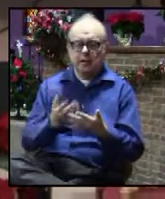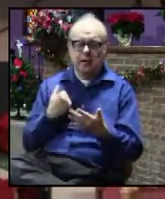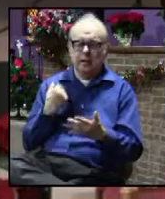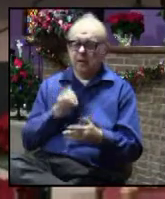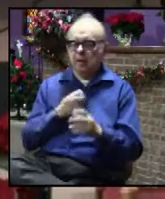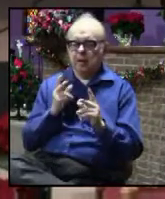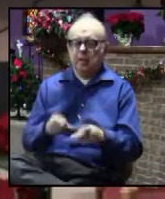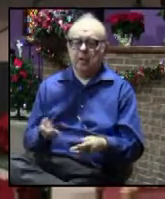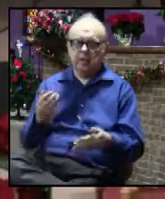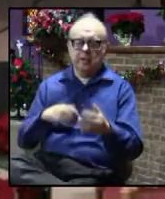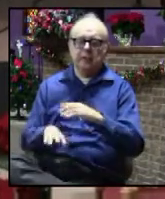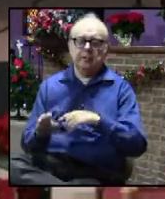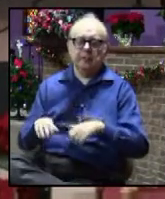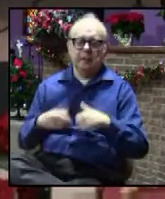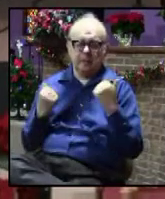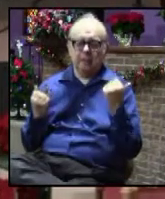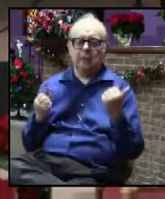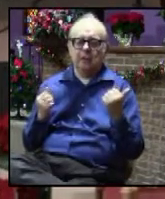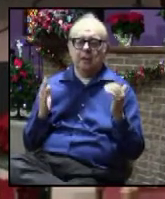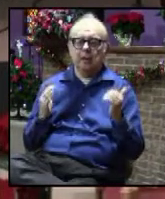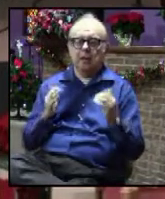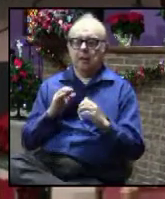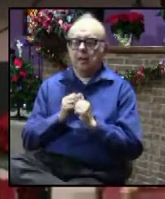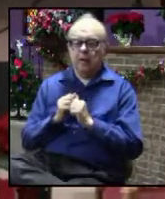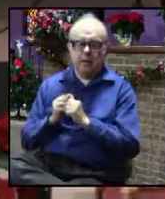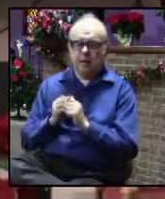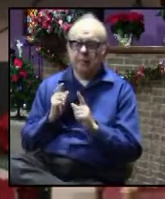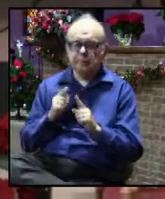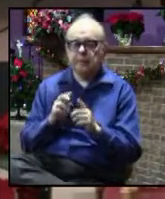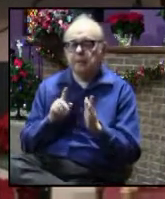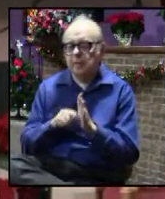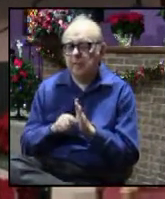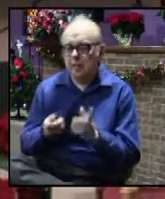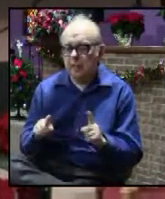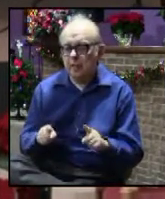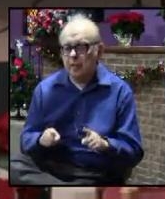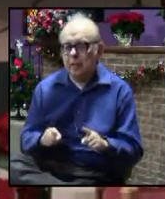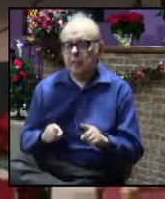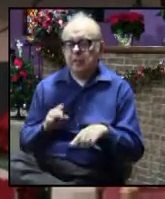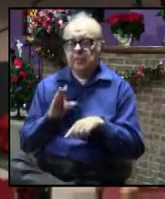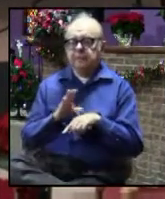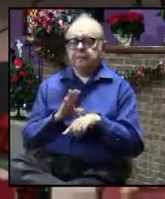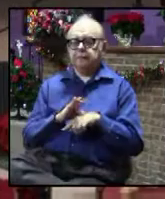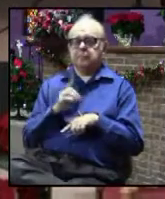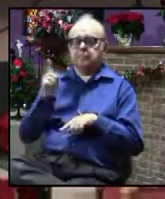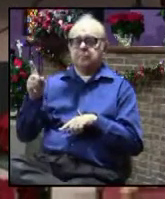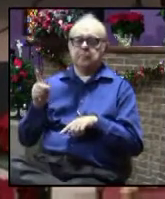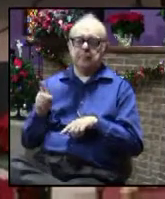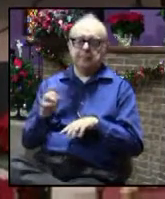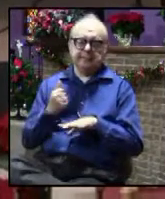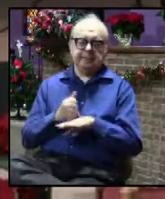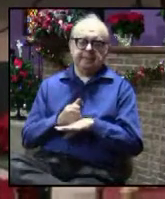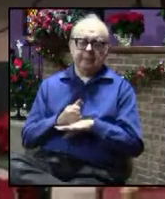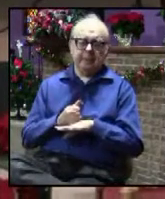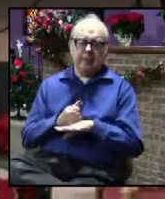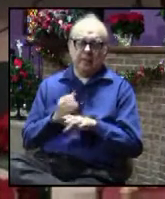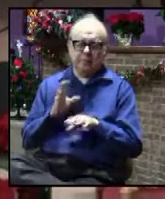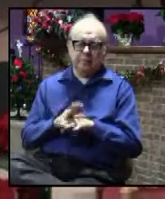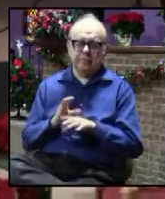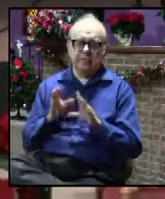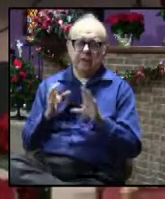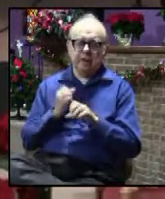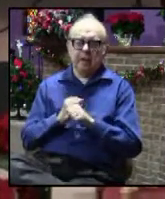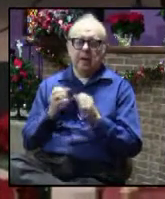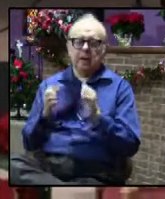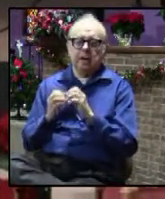any of it came into existence and holds it all together right up to the moment. And when it comes to the church, He organizes and holds it together like a